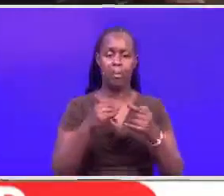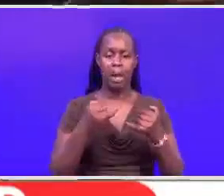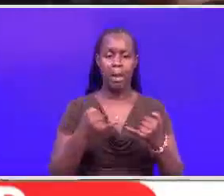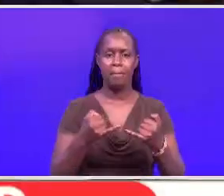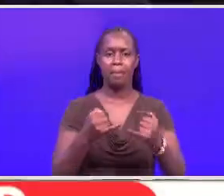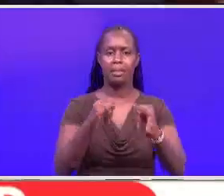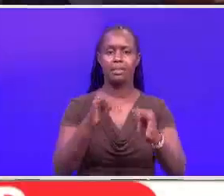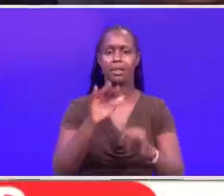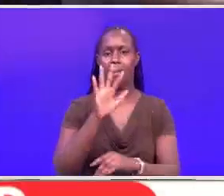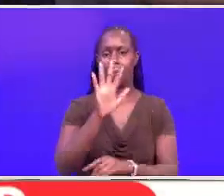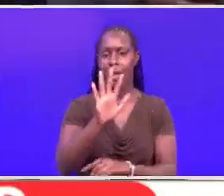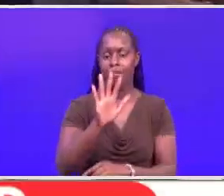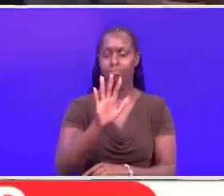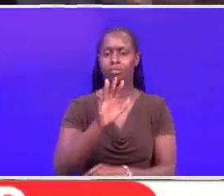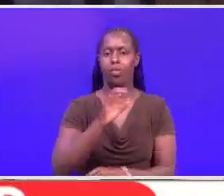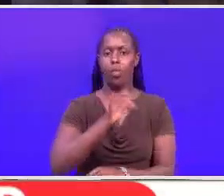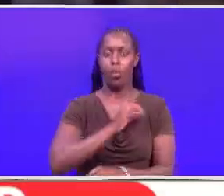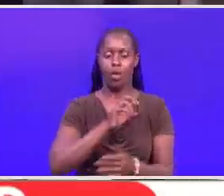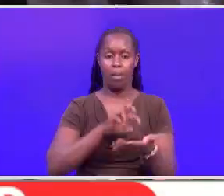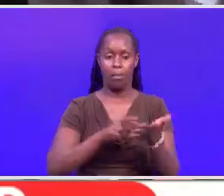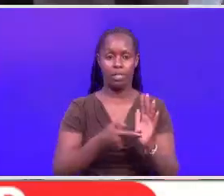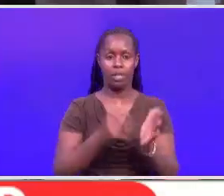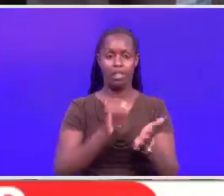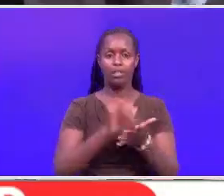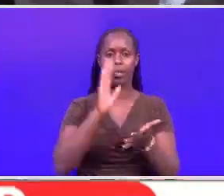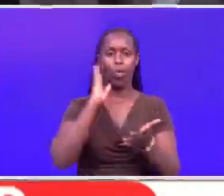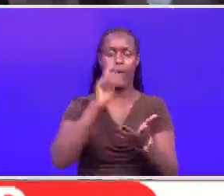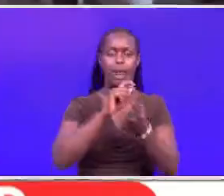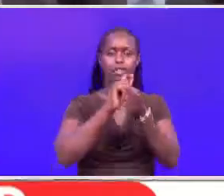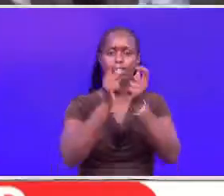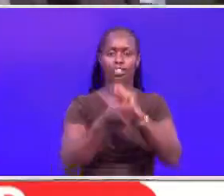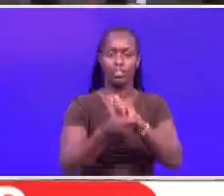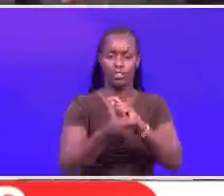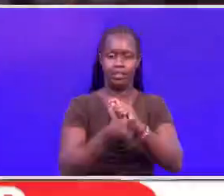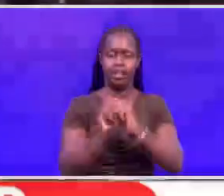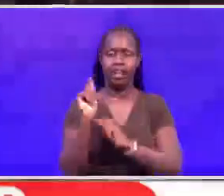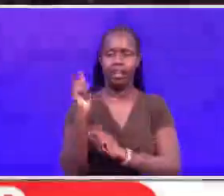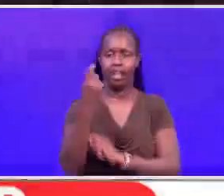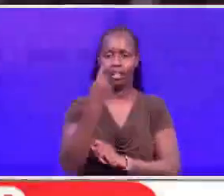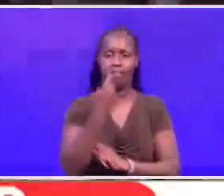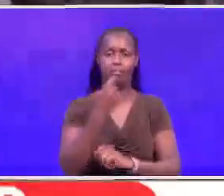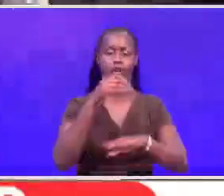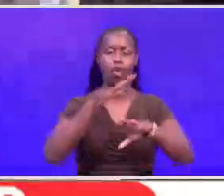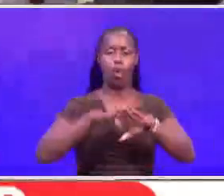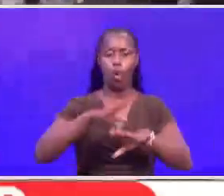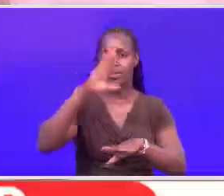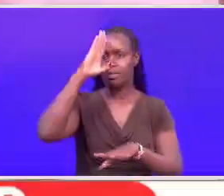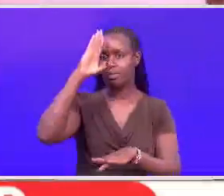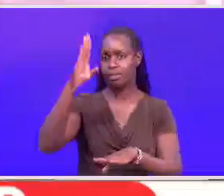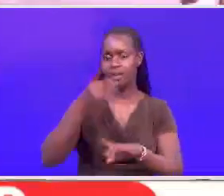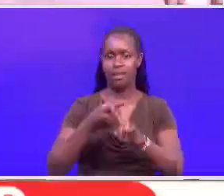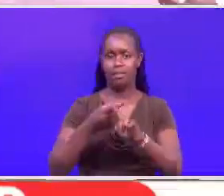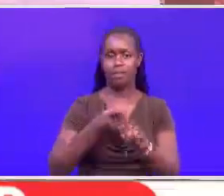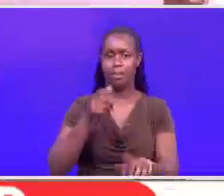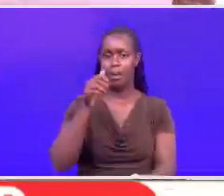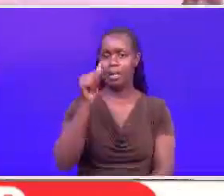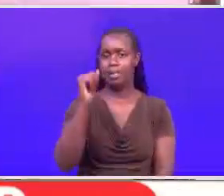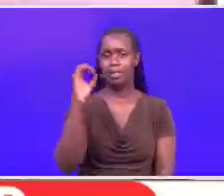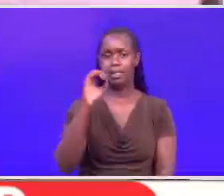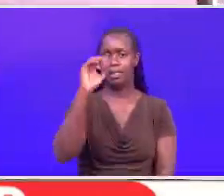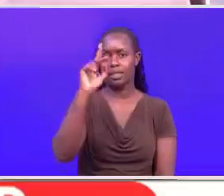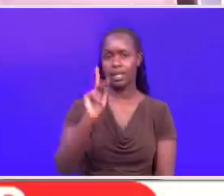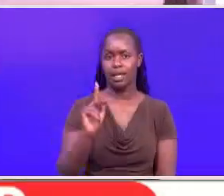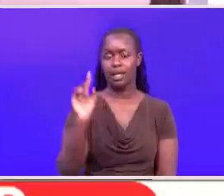will revolutionize Kenya. Speaking Sunday afternoon at the Anglican Church of Kenya, Emmanuel Church Bahati in